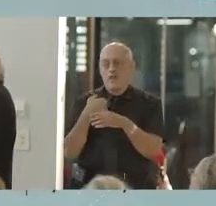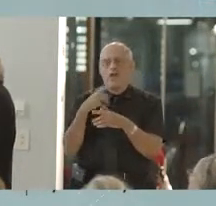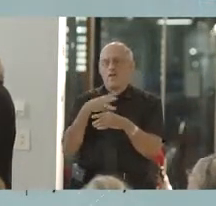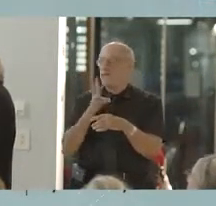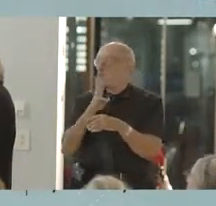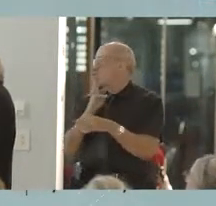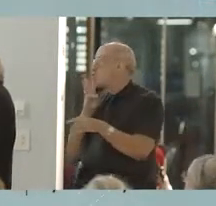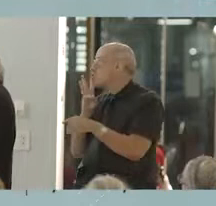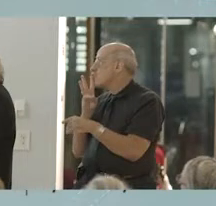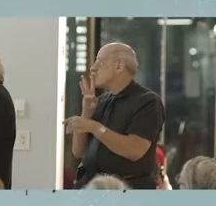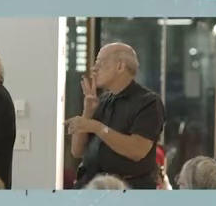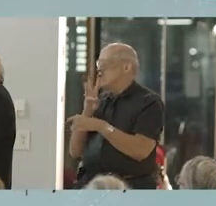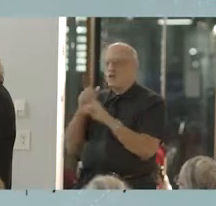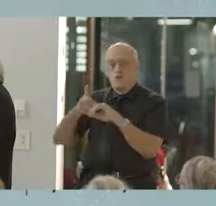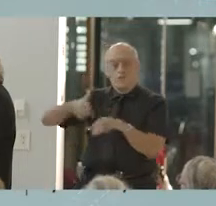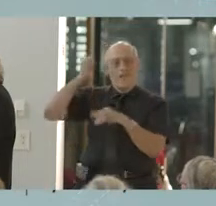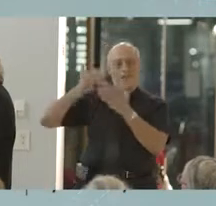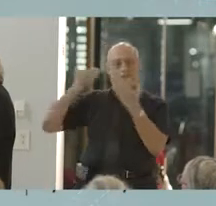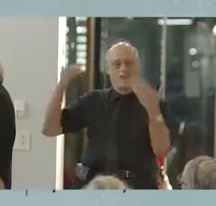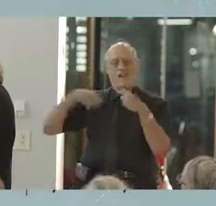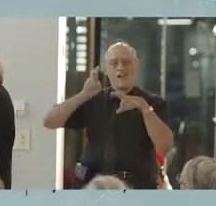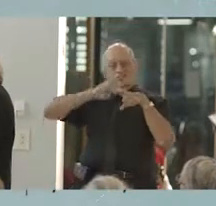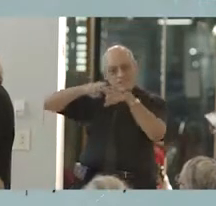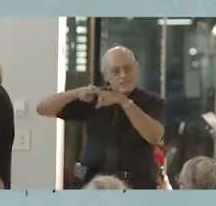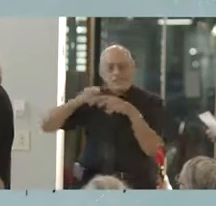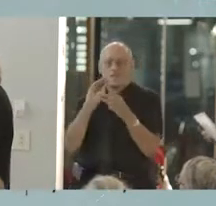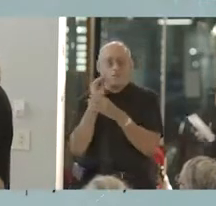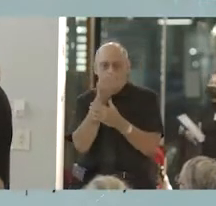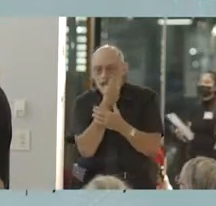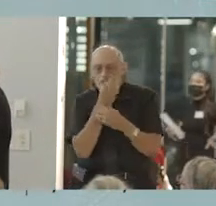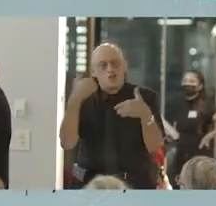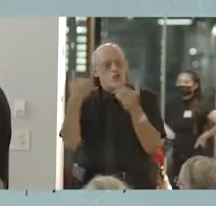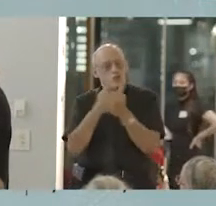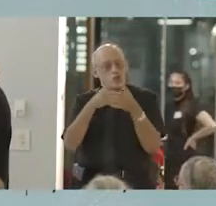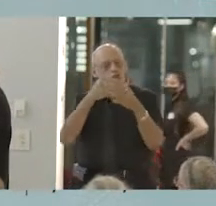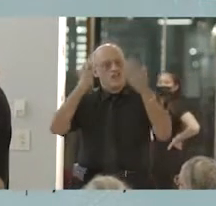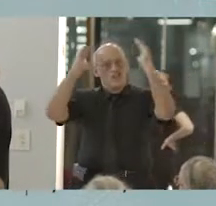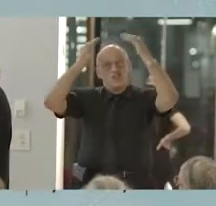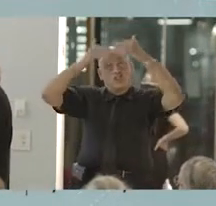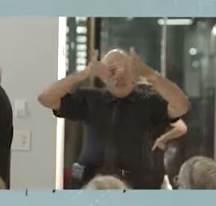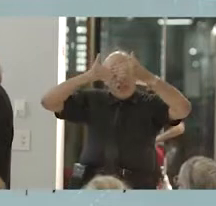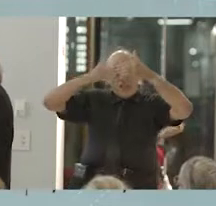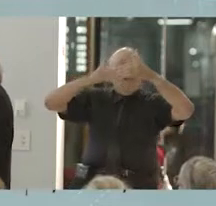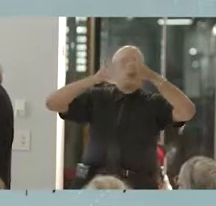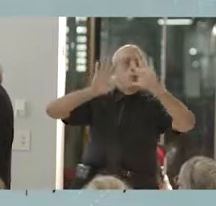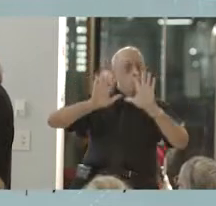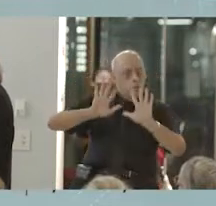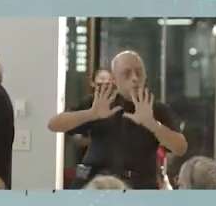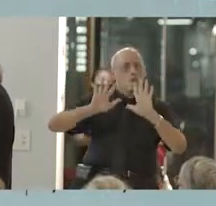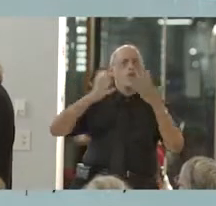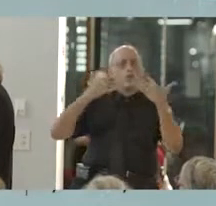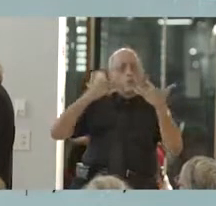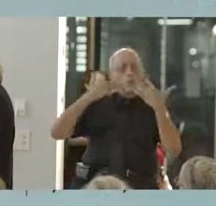water that would be along the back side. There's seating and planting and new shade that would be along the front side. So I think what we're